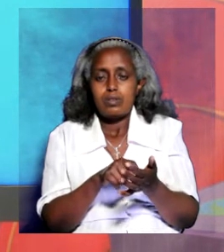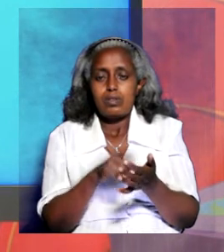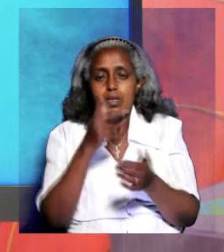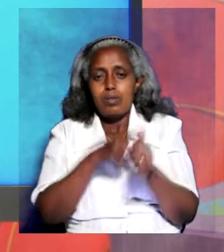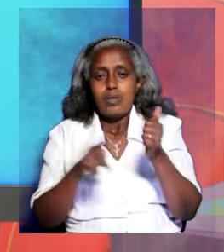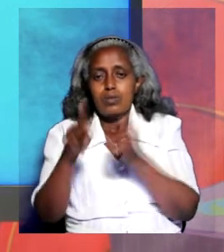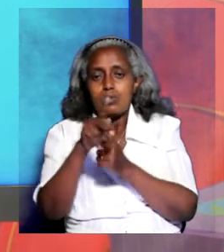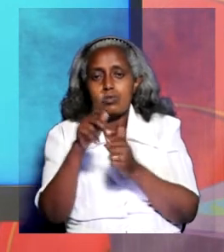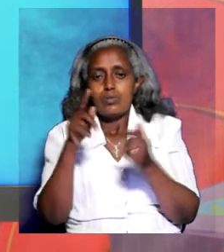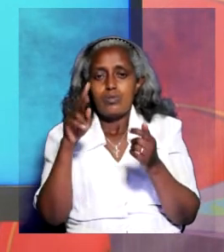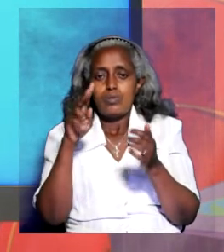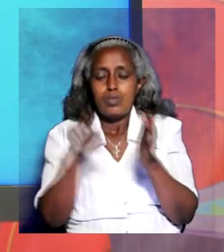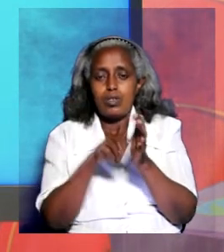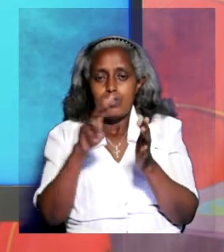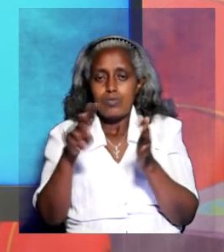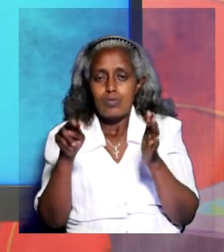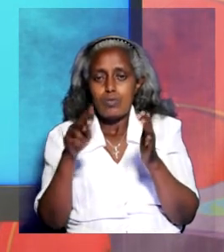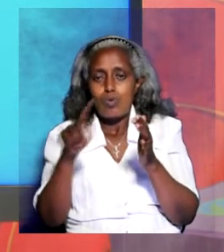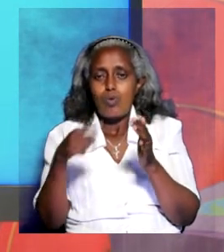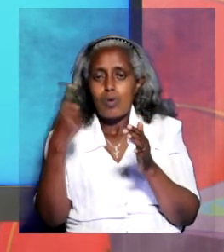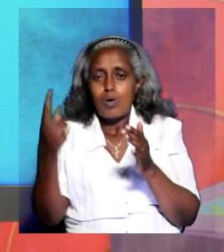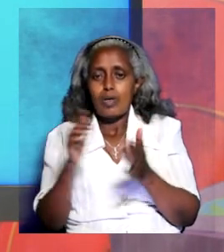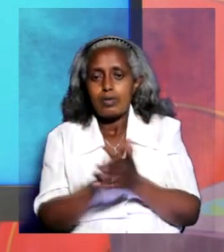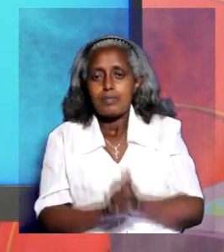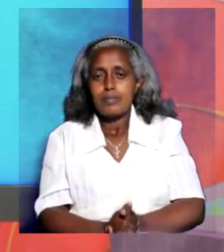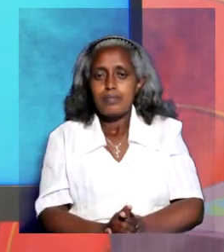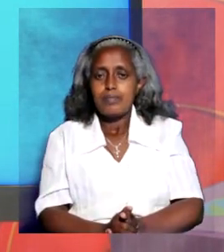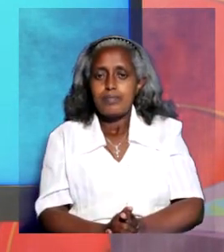it passes through 2, negative 2,